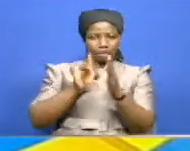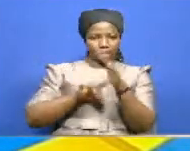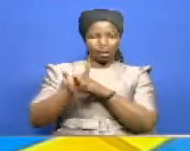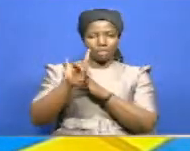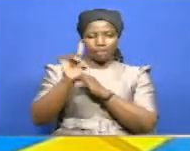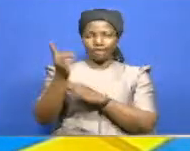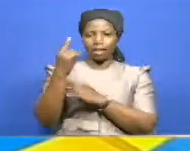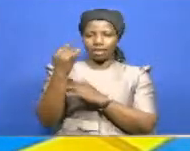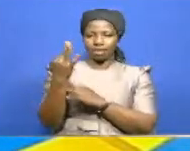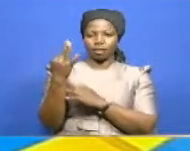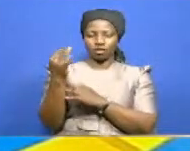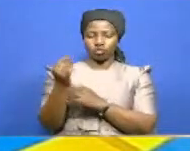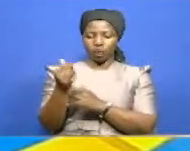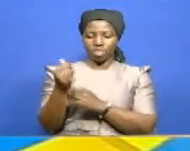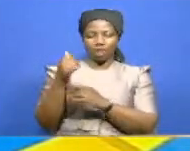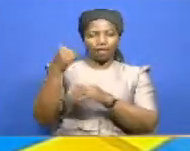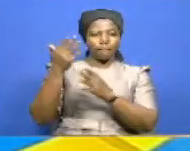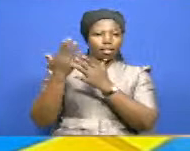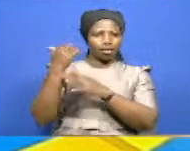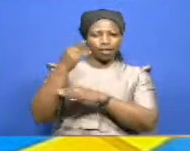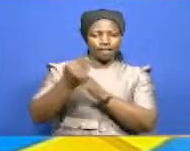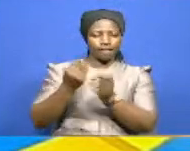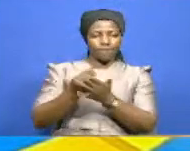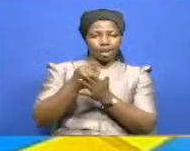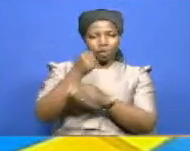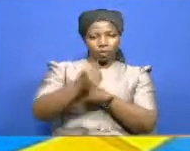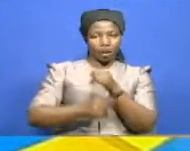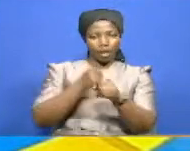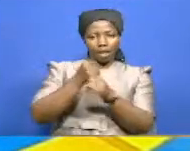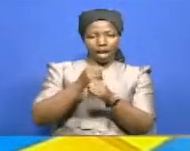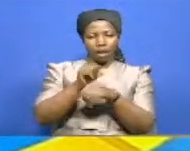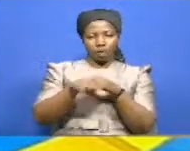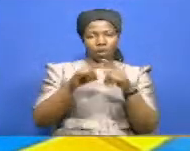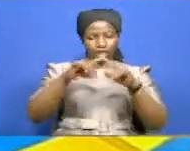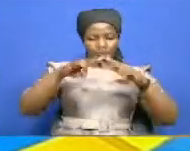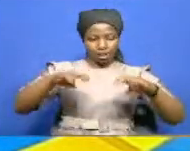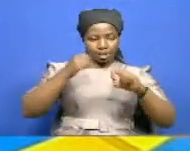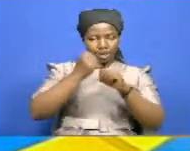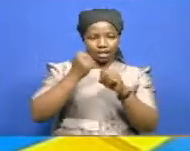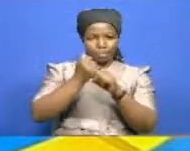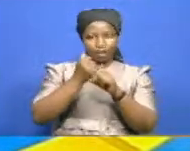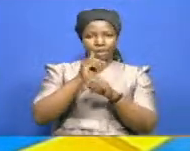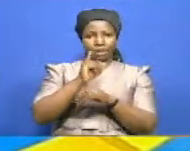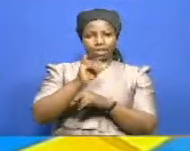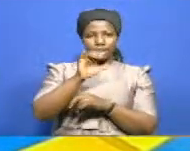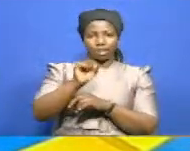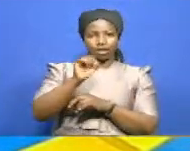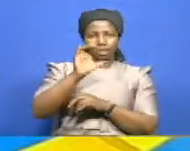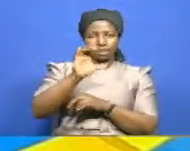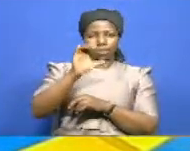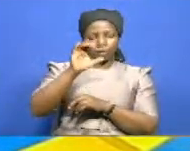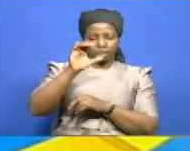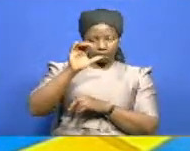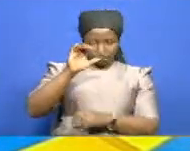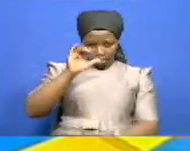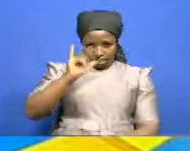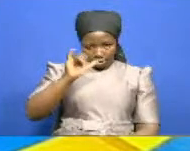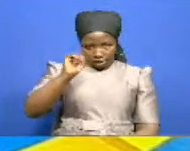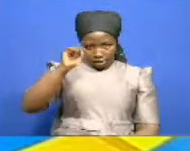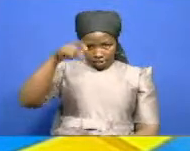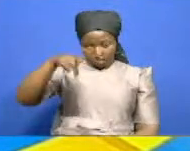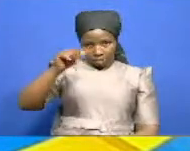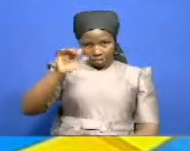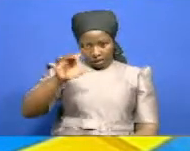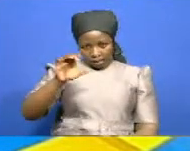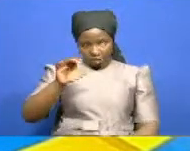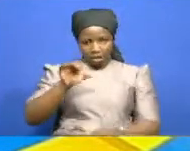first 3 quarters of the last financial year. According to a survey carried out by the Institute of Certified Public Accountants on Kenya on the